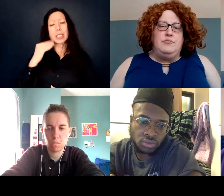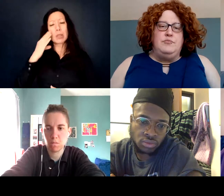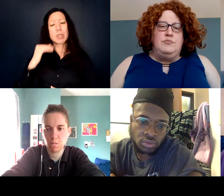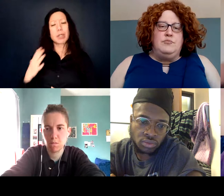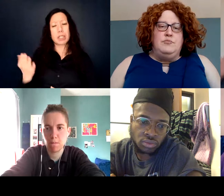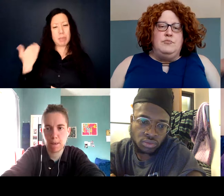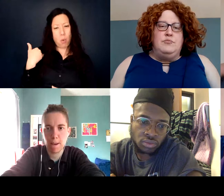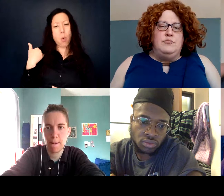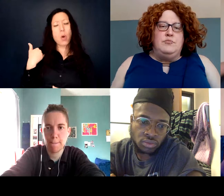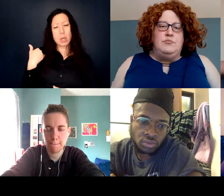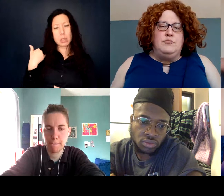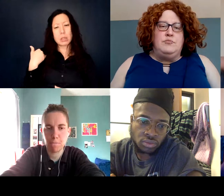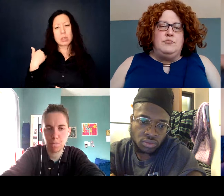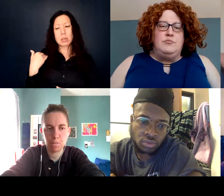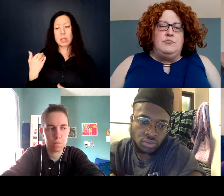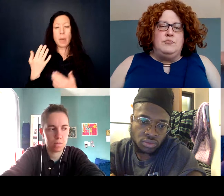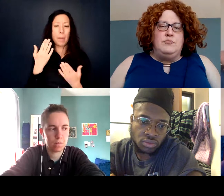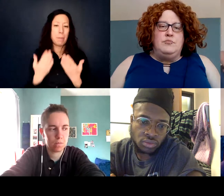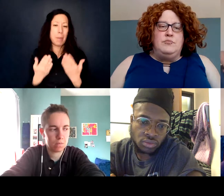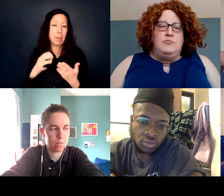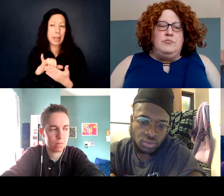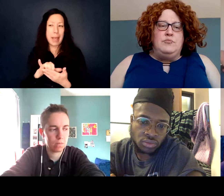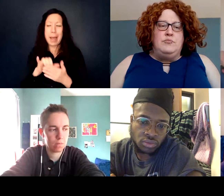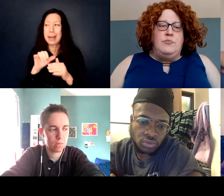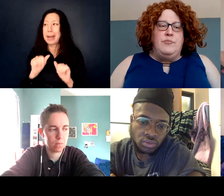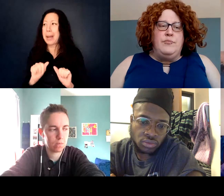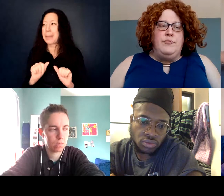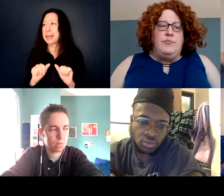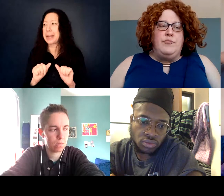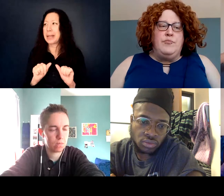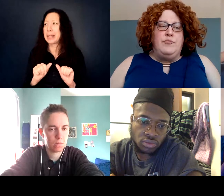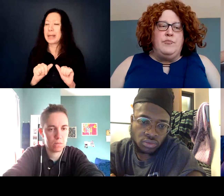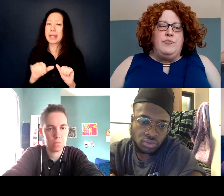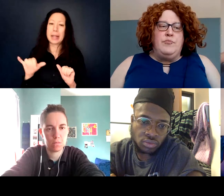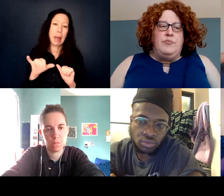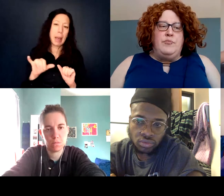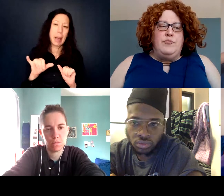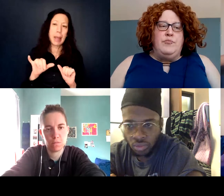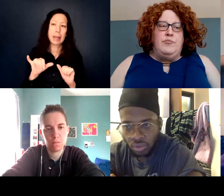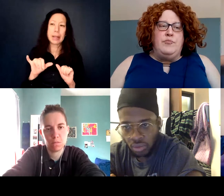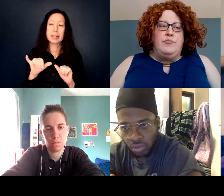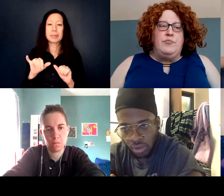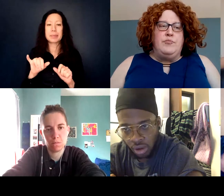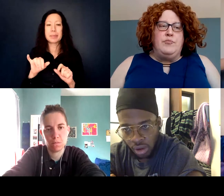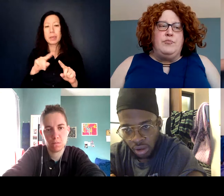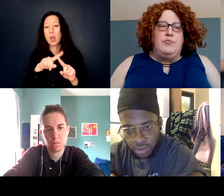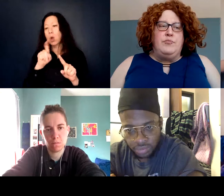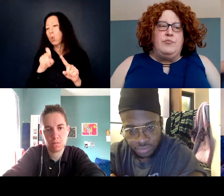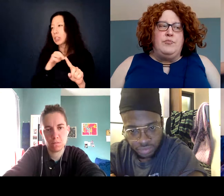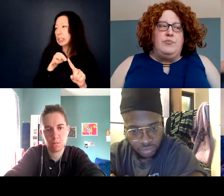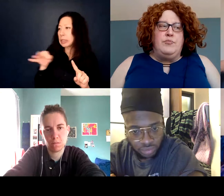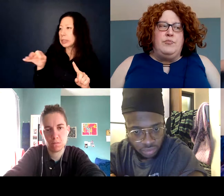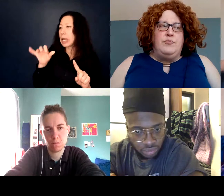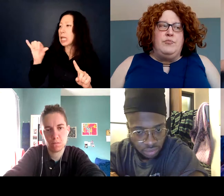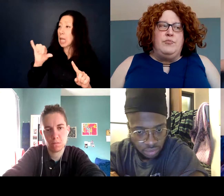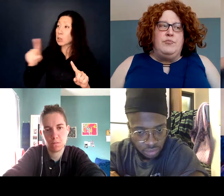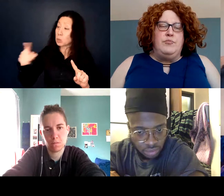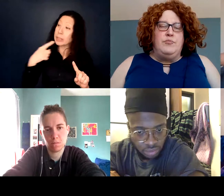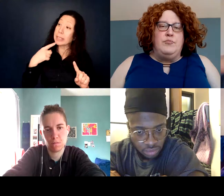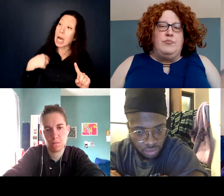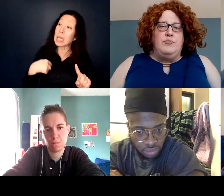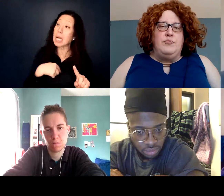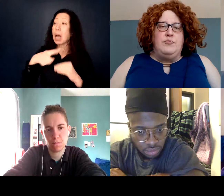And maybe we can couch that and like tell us about a time like a training started going